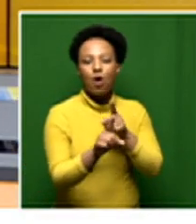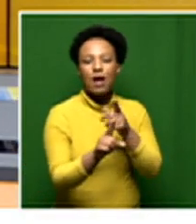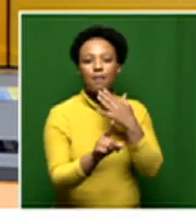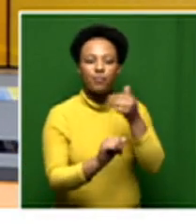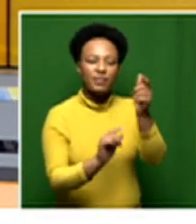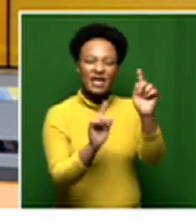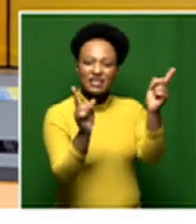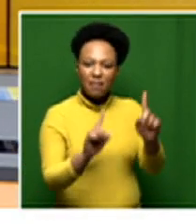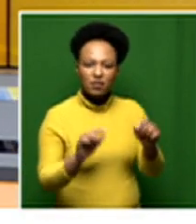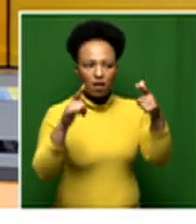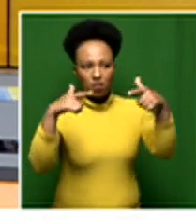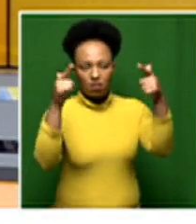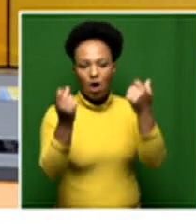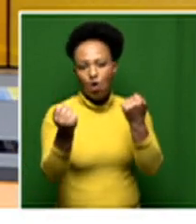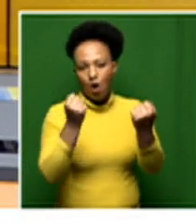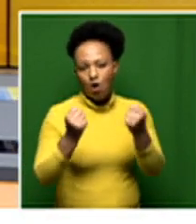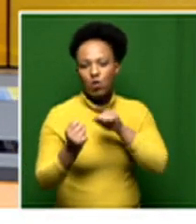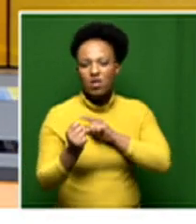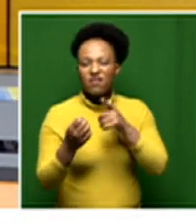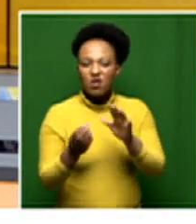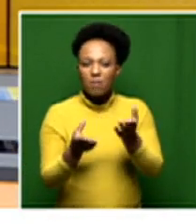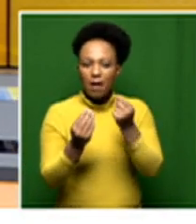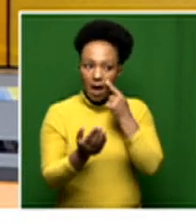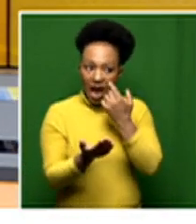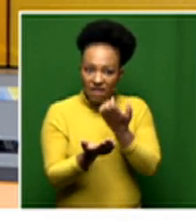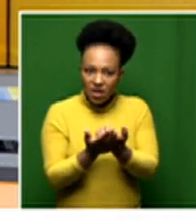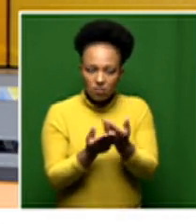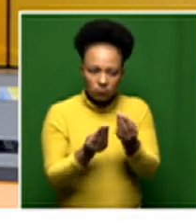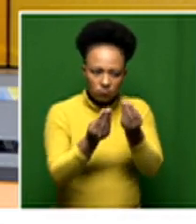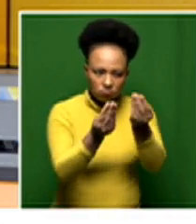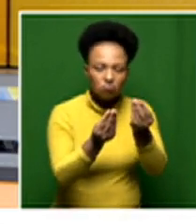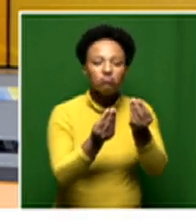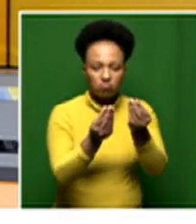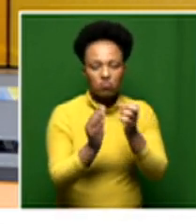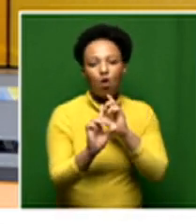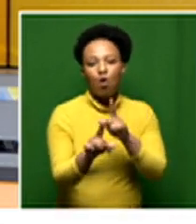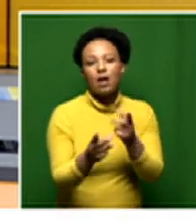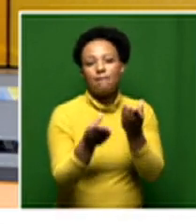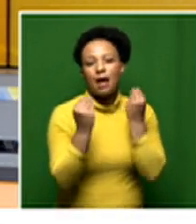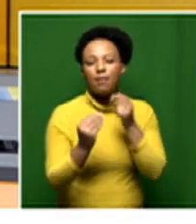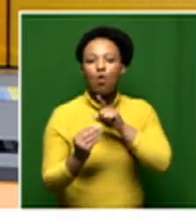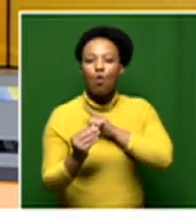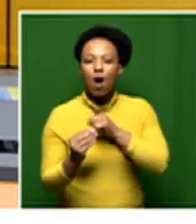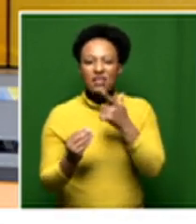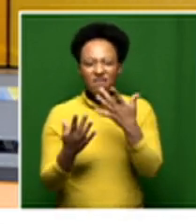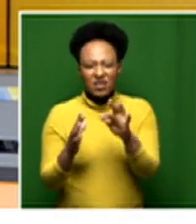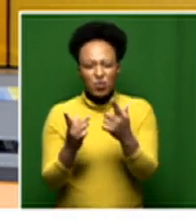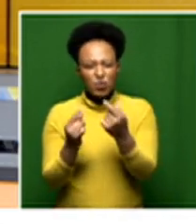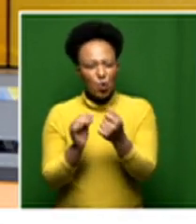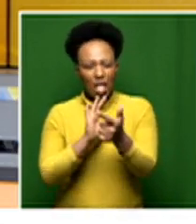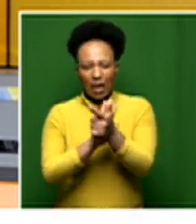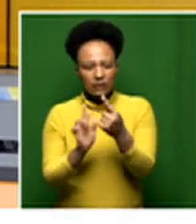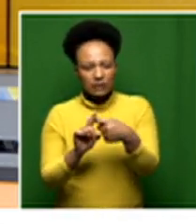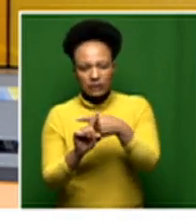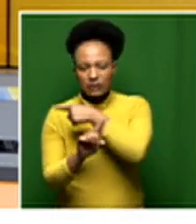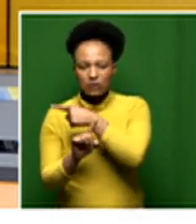Special Tribunal after it presented evidence it has gathered thus far in its investigation into unlawful and irregular dealings between Digital